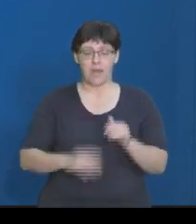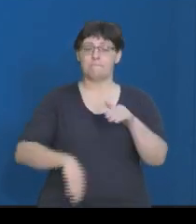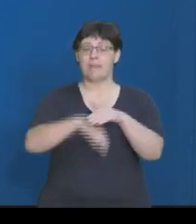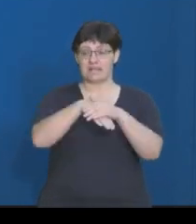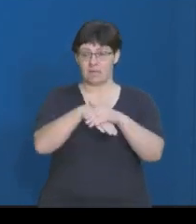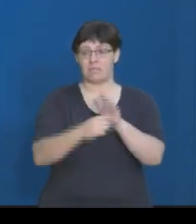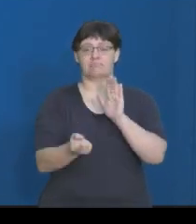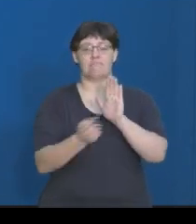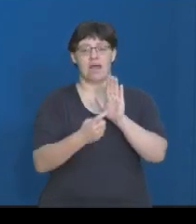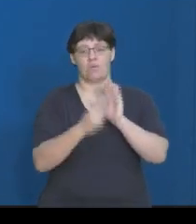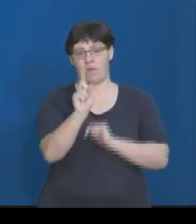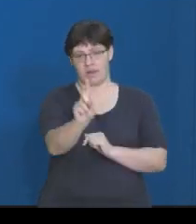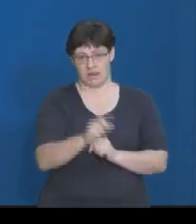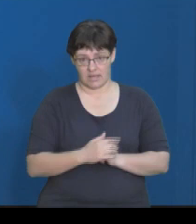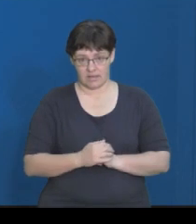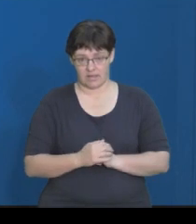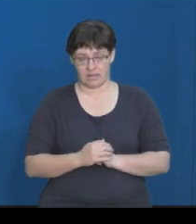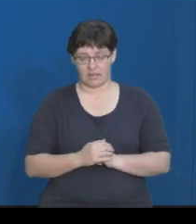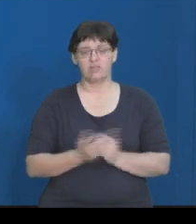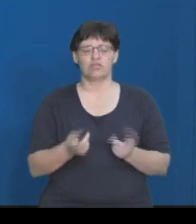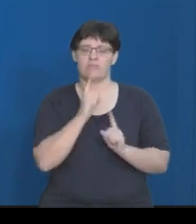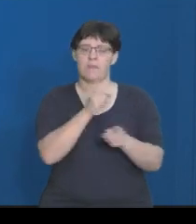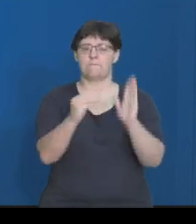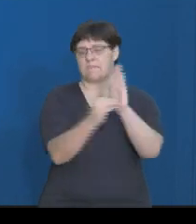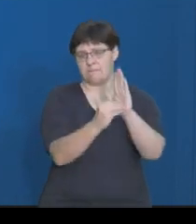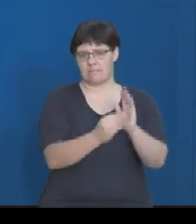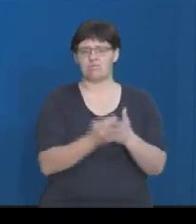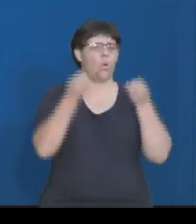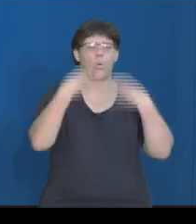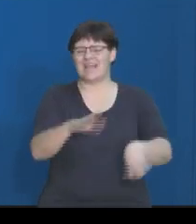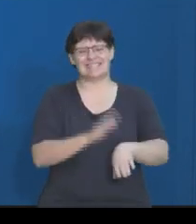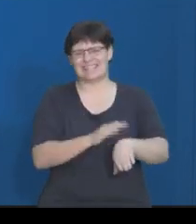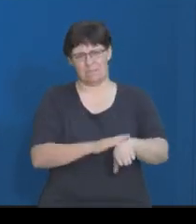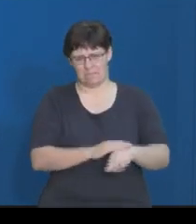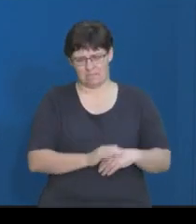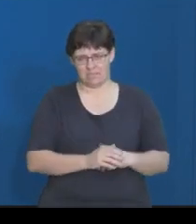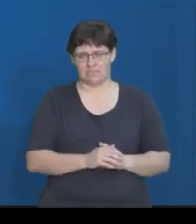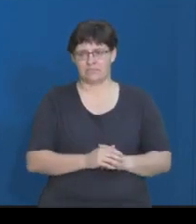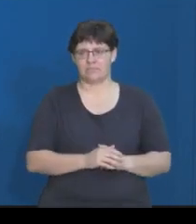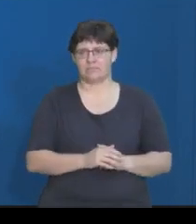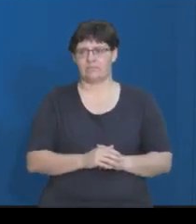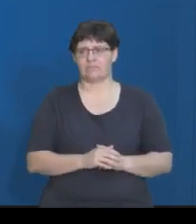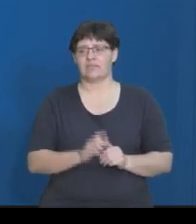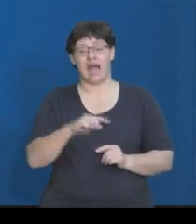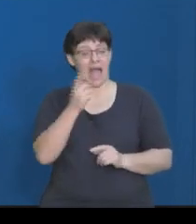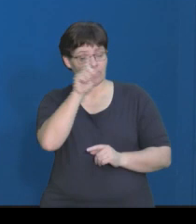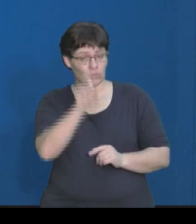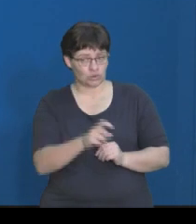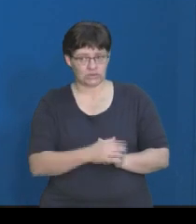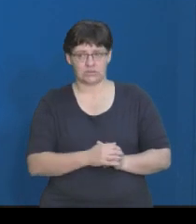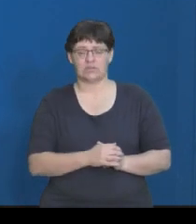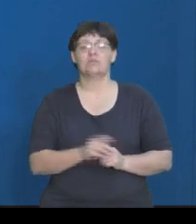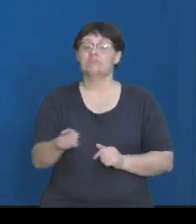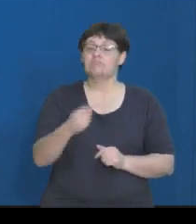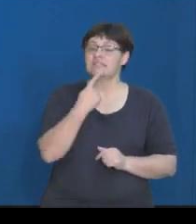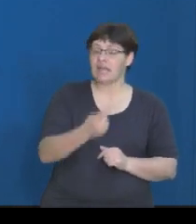for that is 1 mark. So you just merely list there. Don't waste time on such questions. Another question typically that